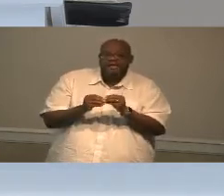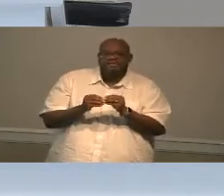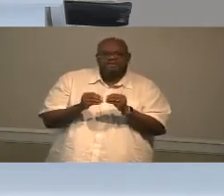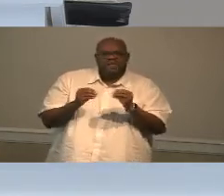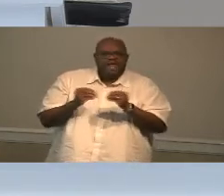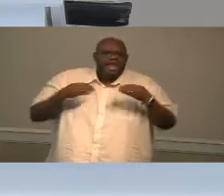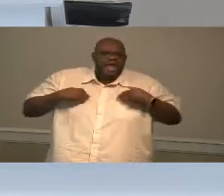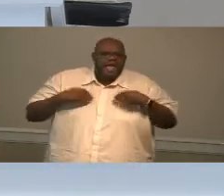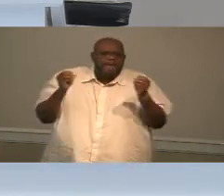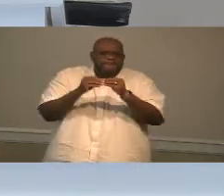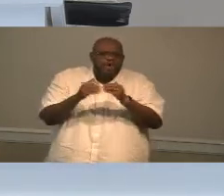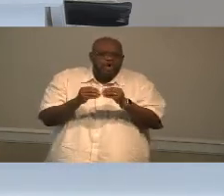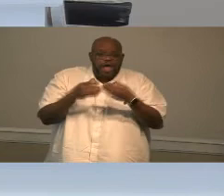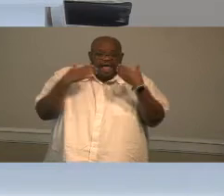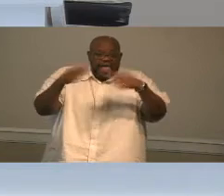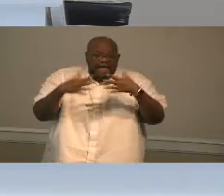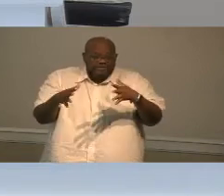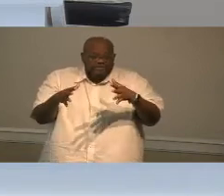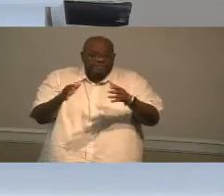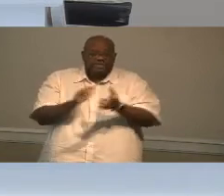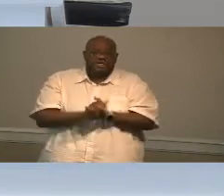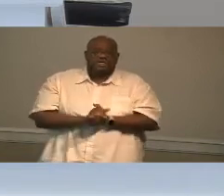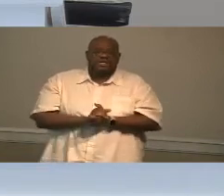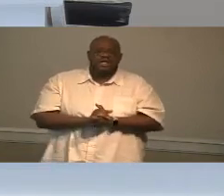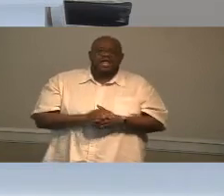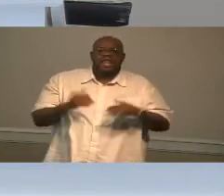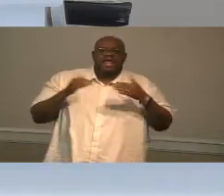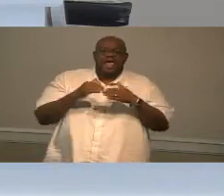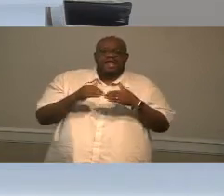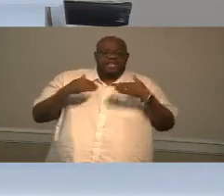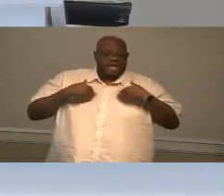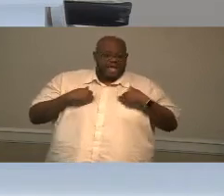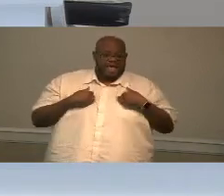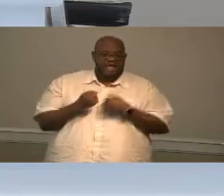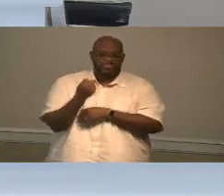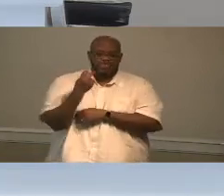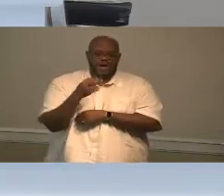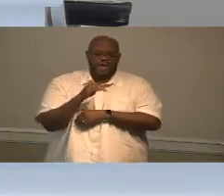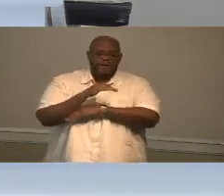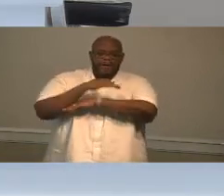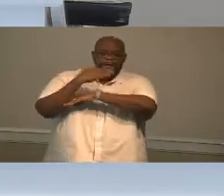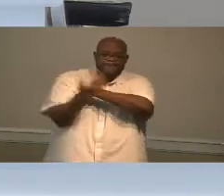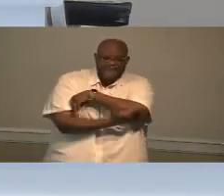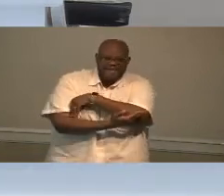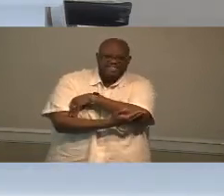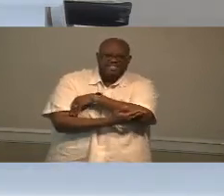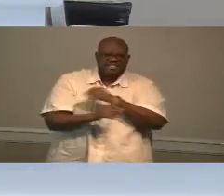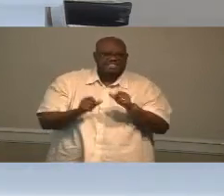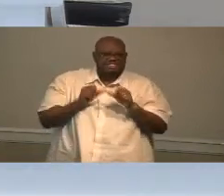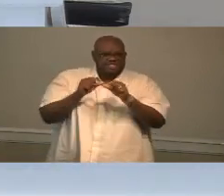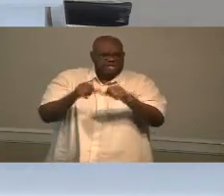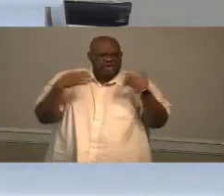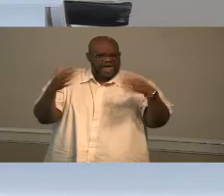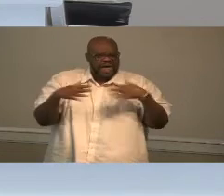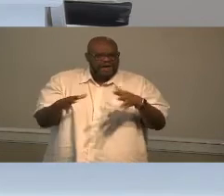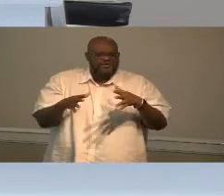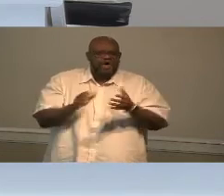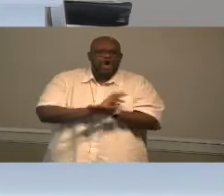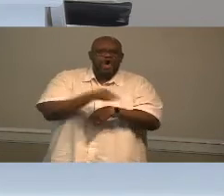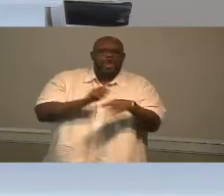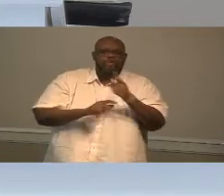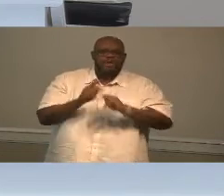another group of people, because there were 12 baskets full of scraps. I mean, it was miraculous.